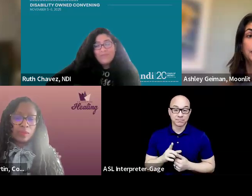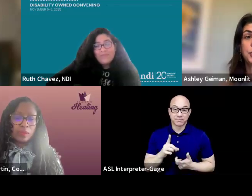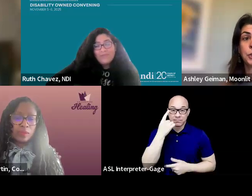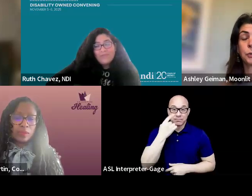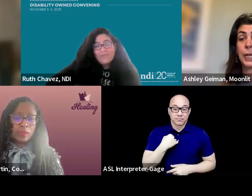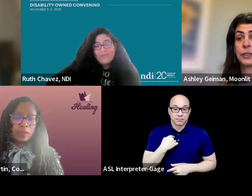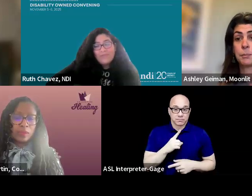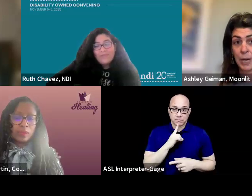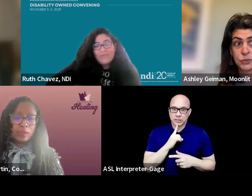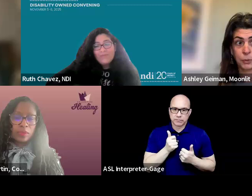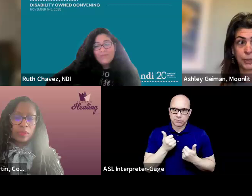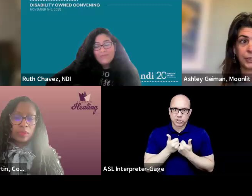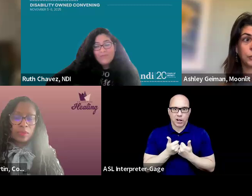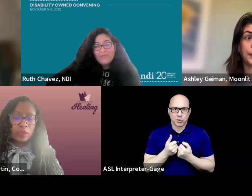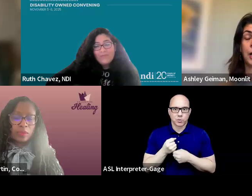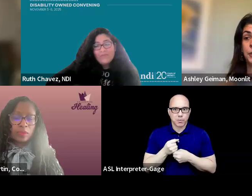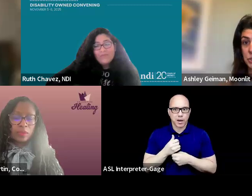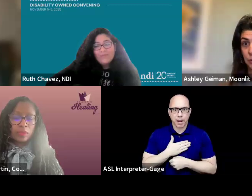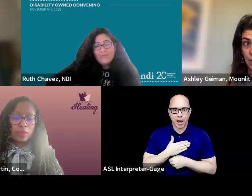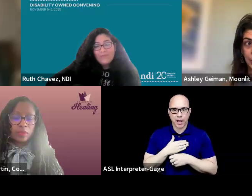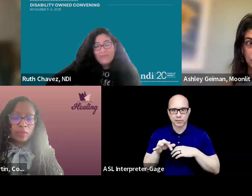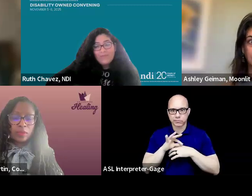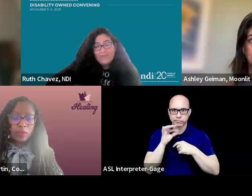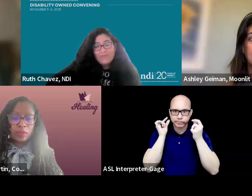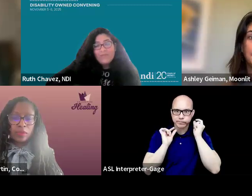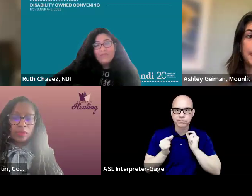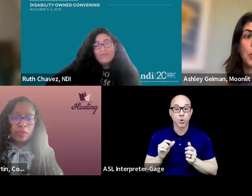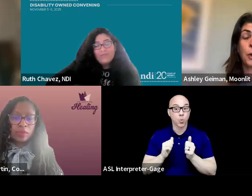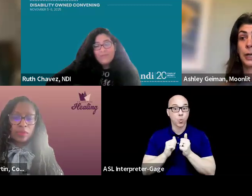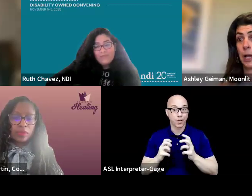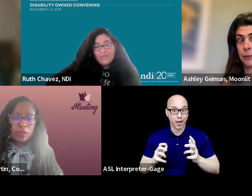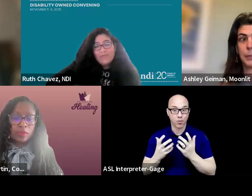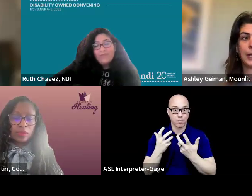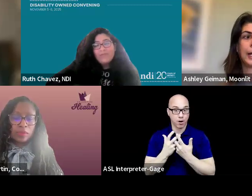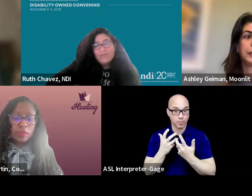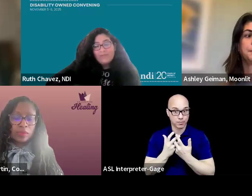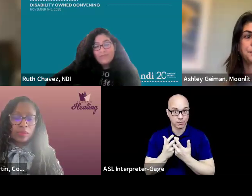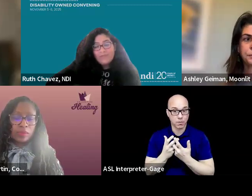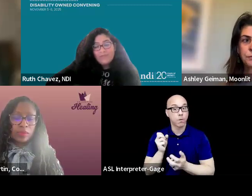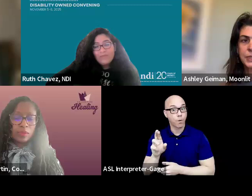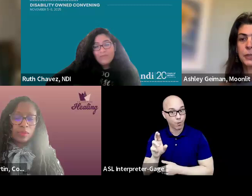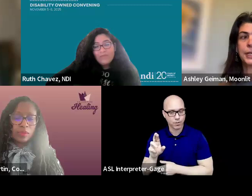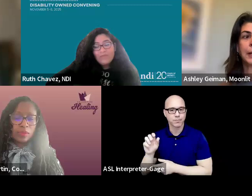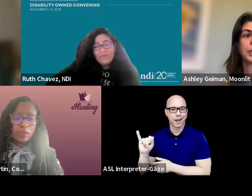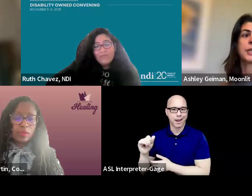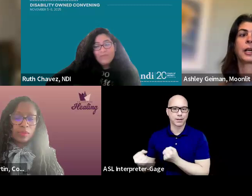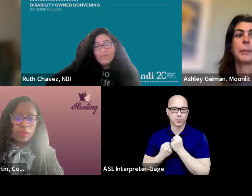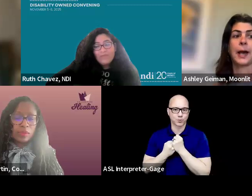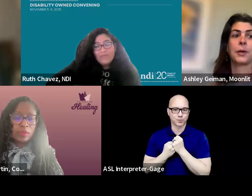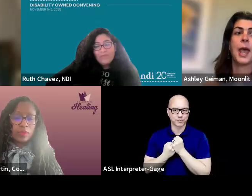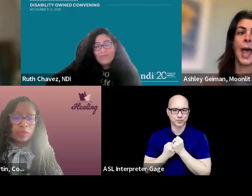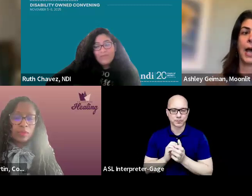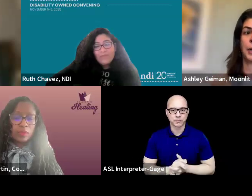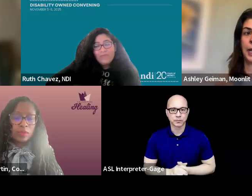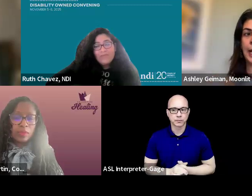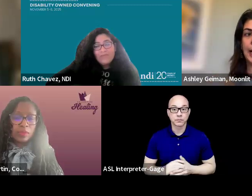me to create my jewelry without special accommodations or help from AI. So today I'm going to talk